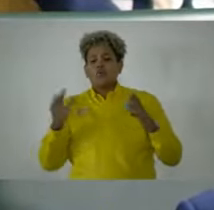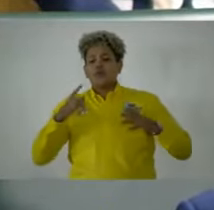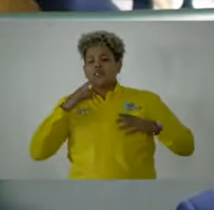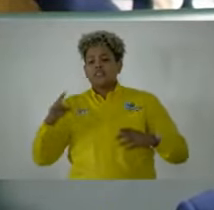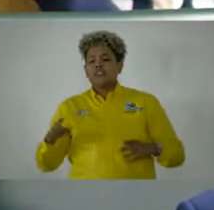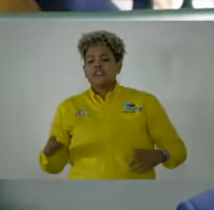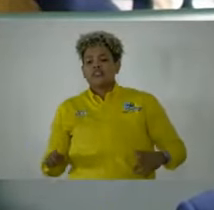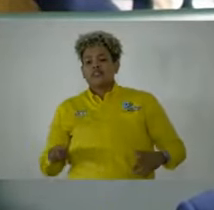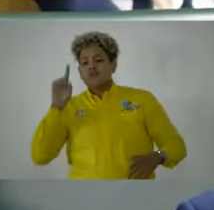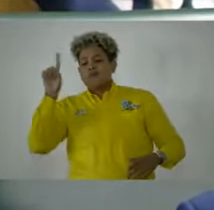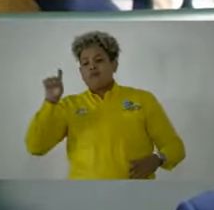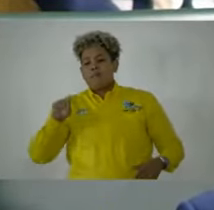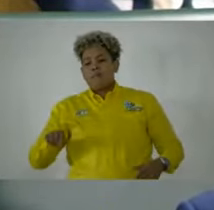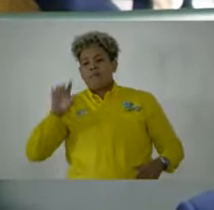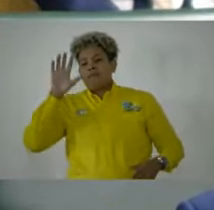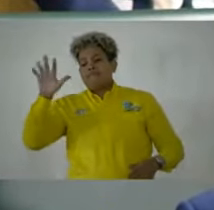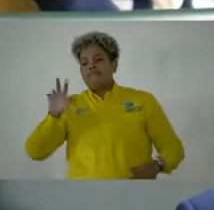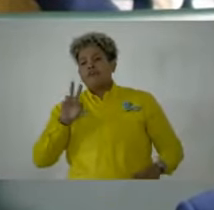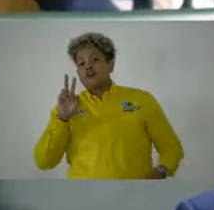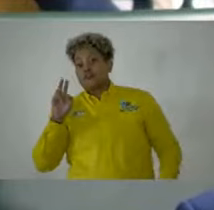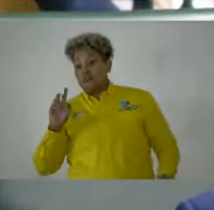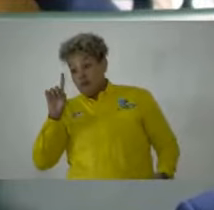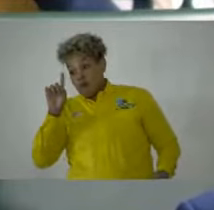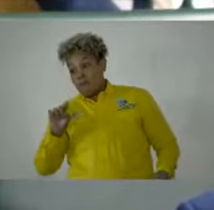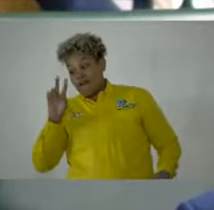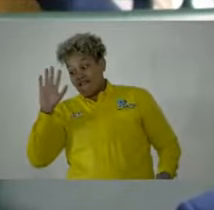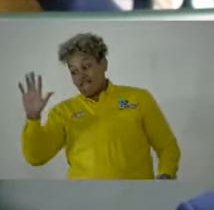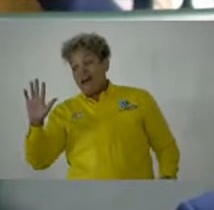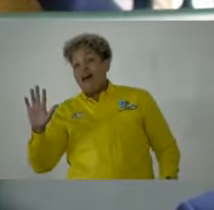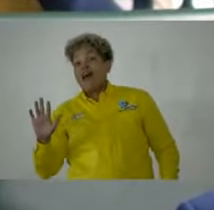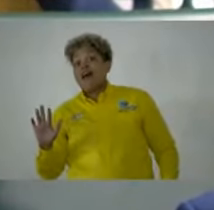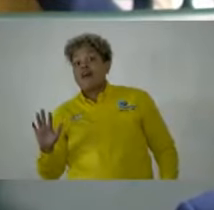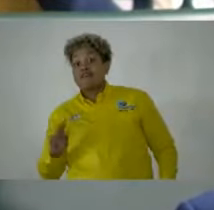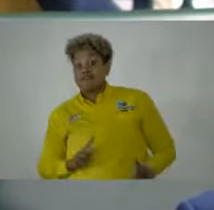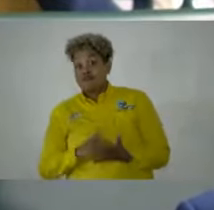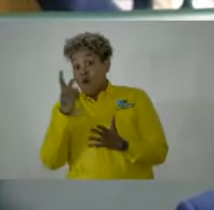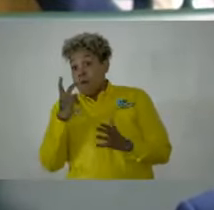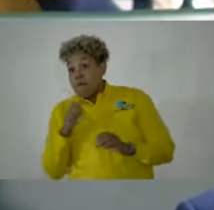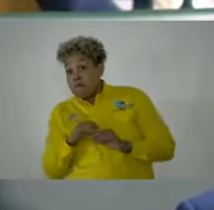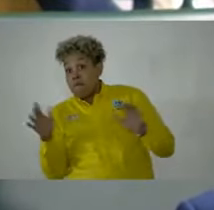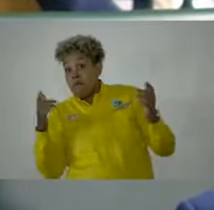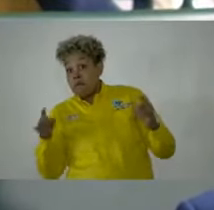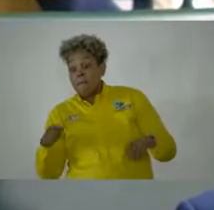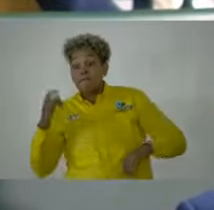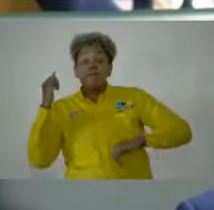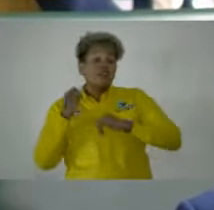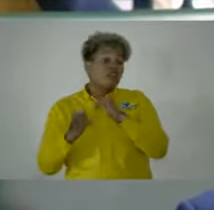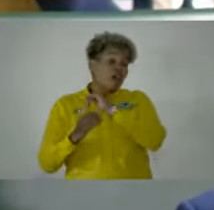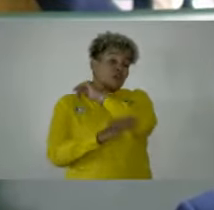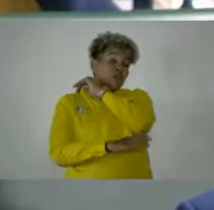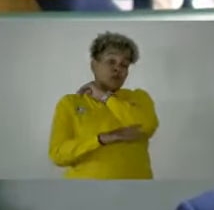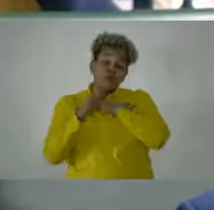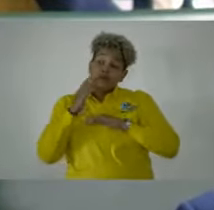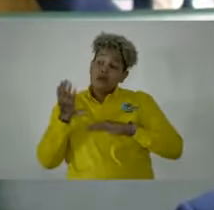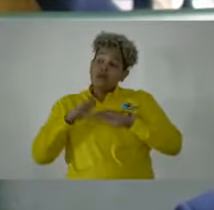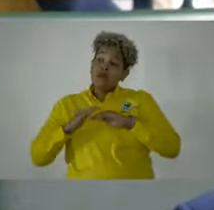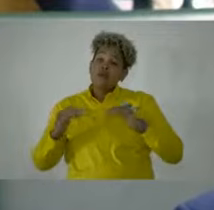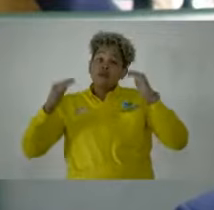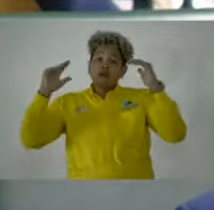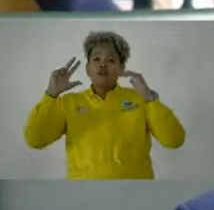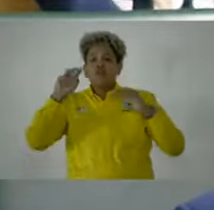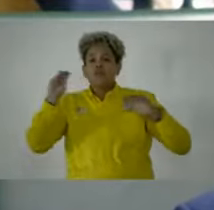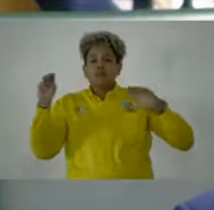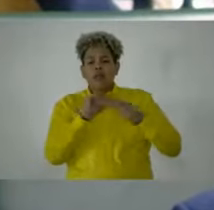would be 1.5, 2.0. Last September, I had called for an increase of the threshold to $3